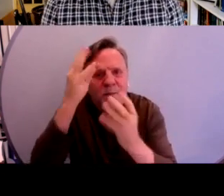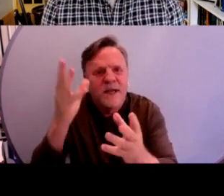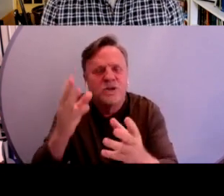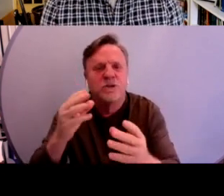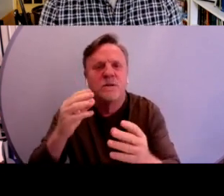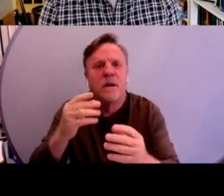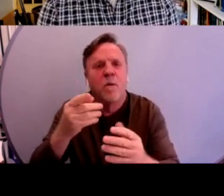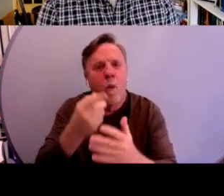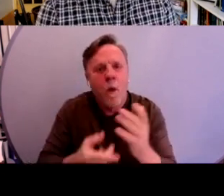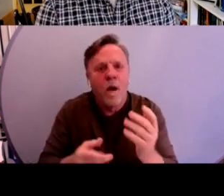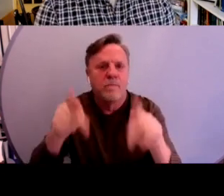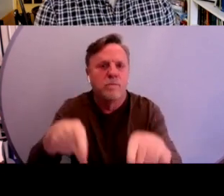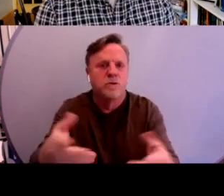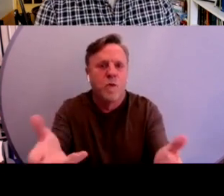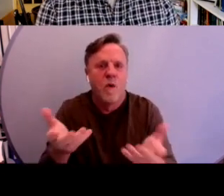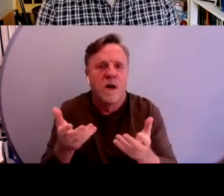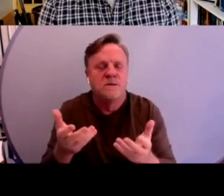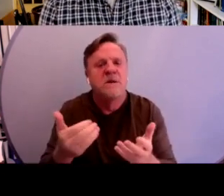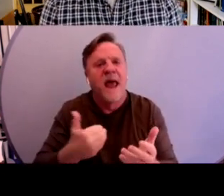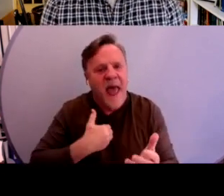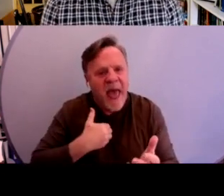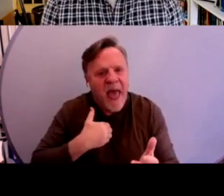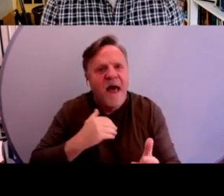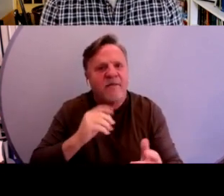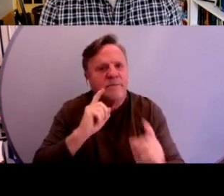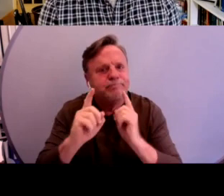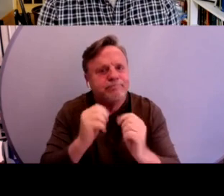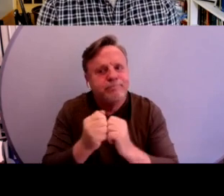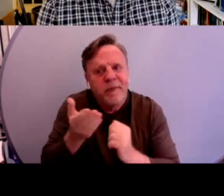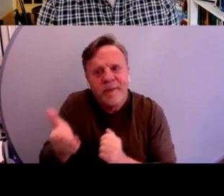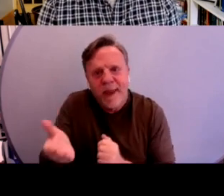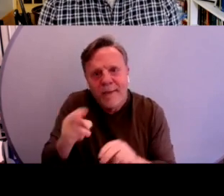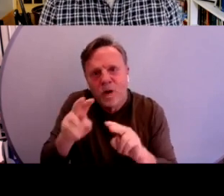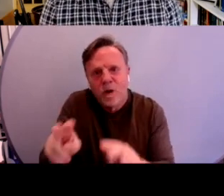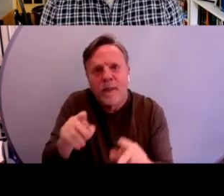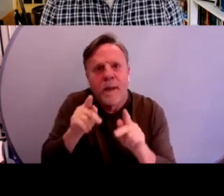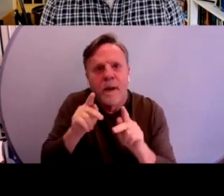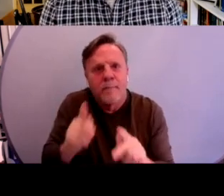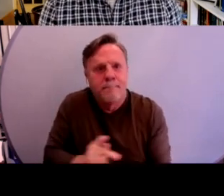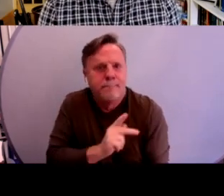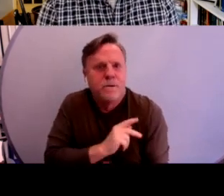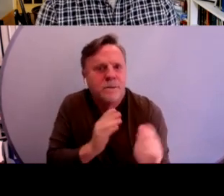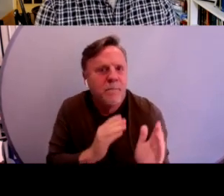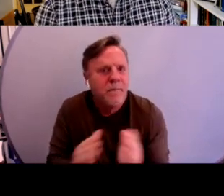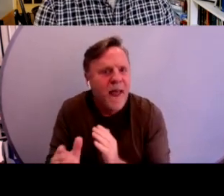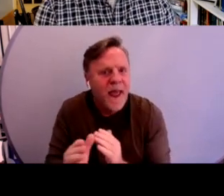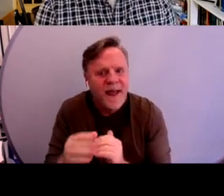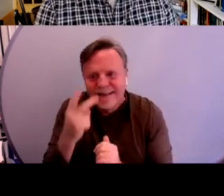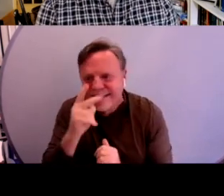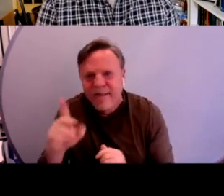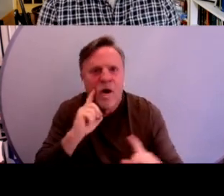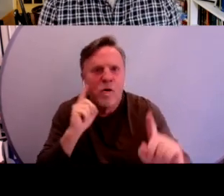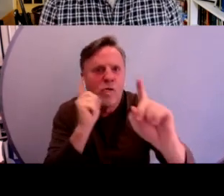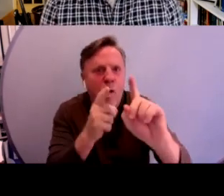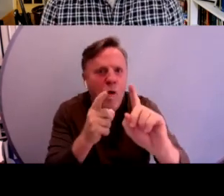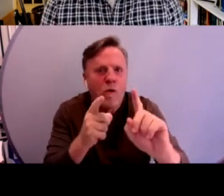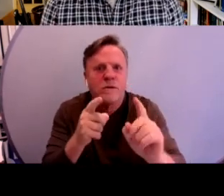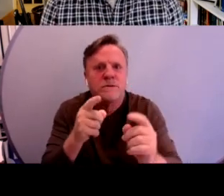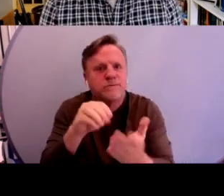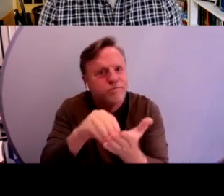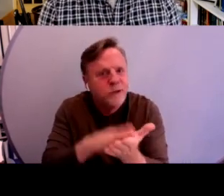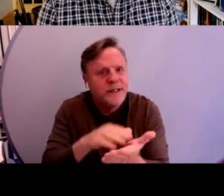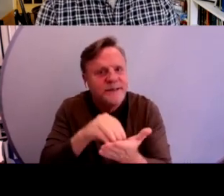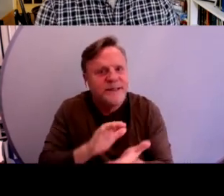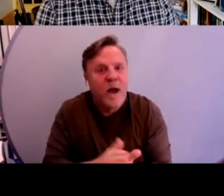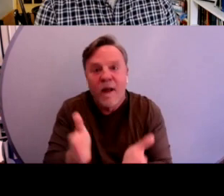the person wants. Have a conversation with them, maybe look at their personal plan, see what goals they have documented, ask